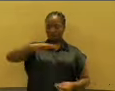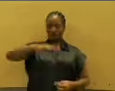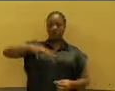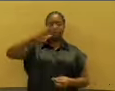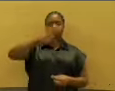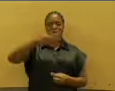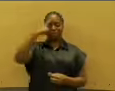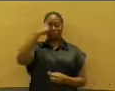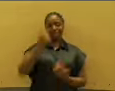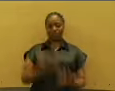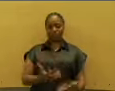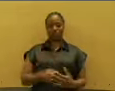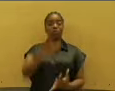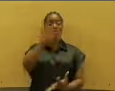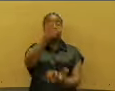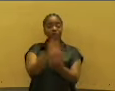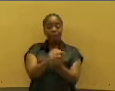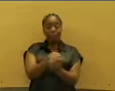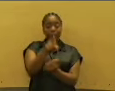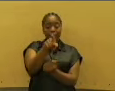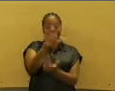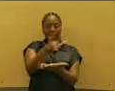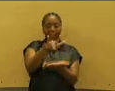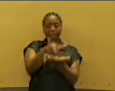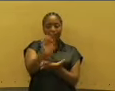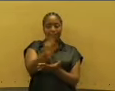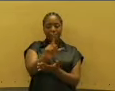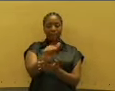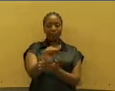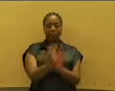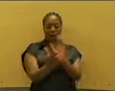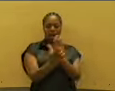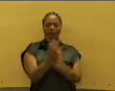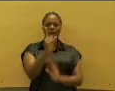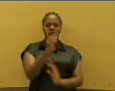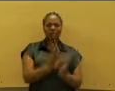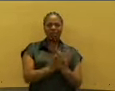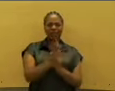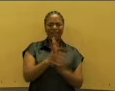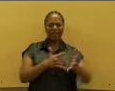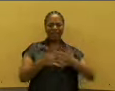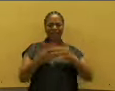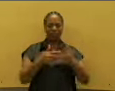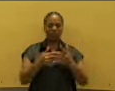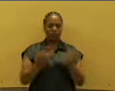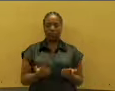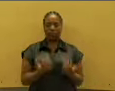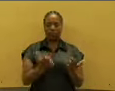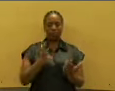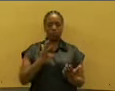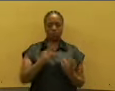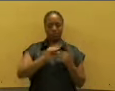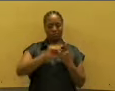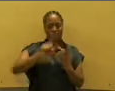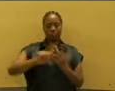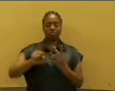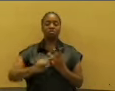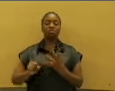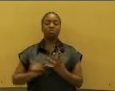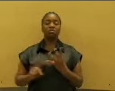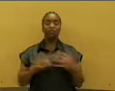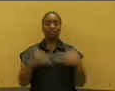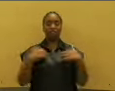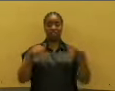summary, reproductive rights are centered around the legal right to access reproductive health care services for all people. We've already started